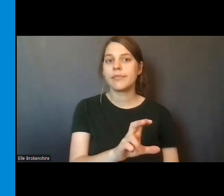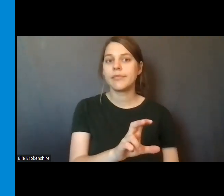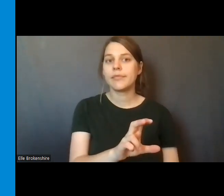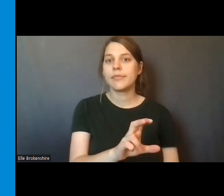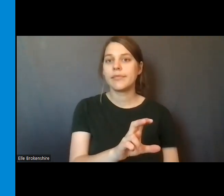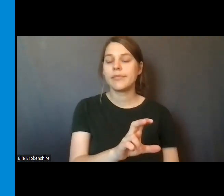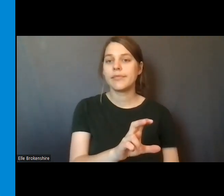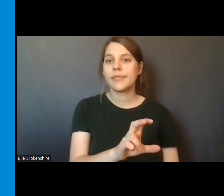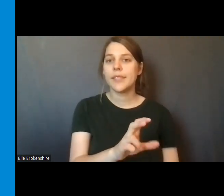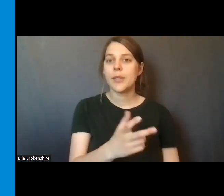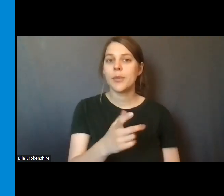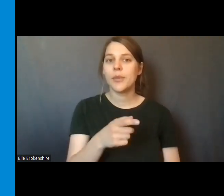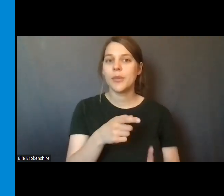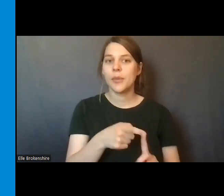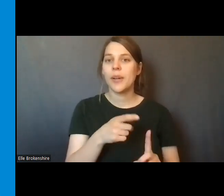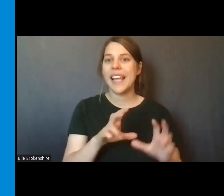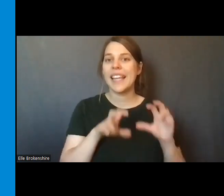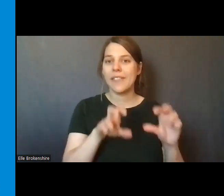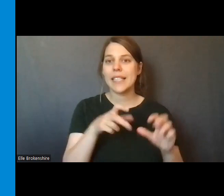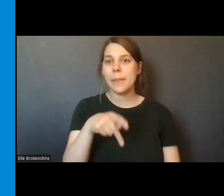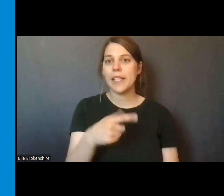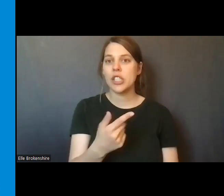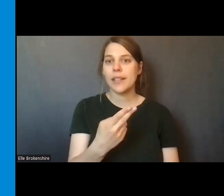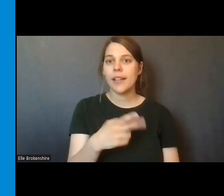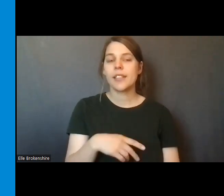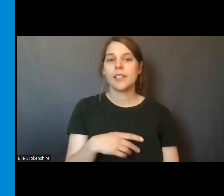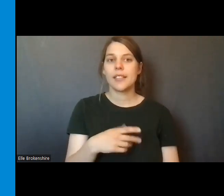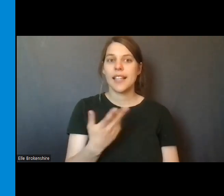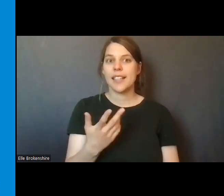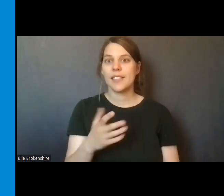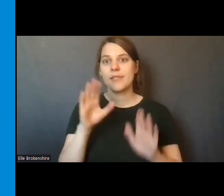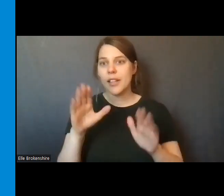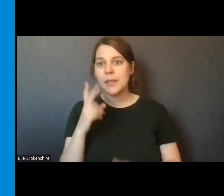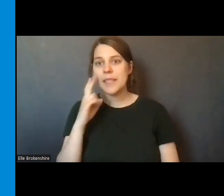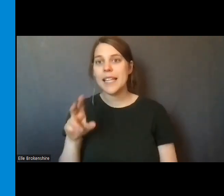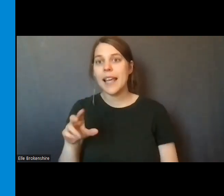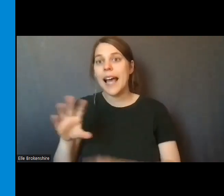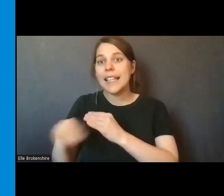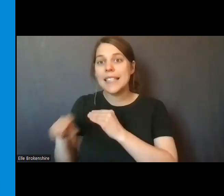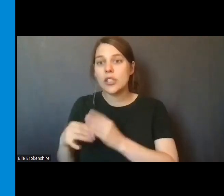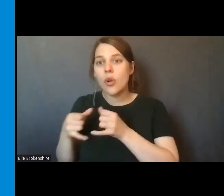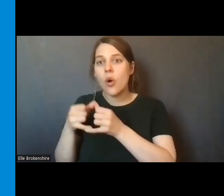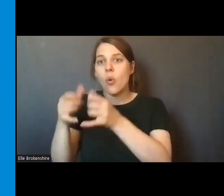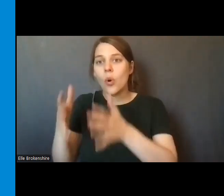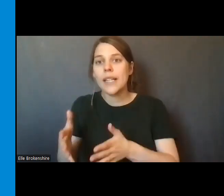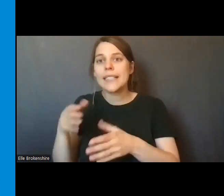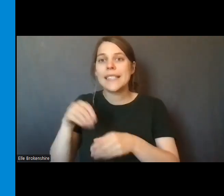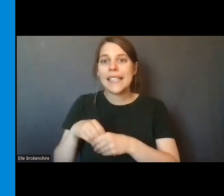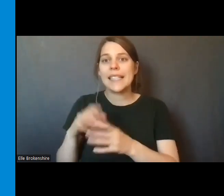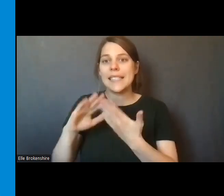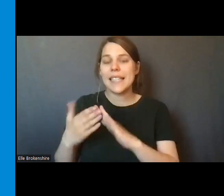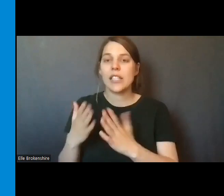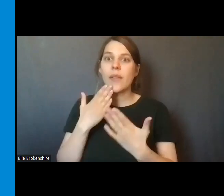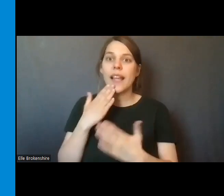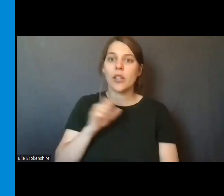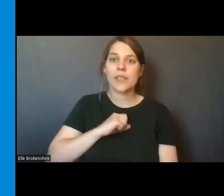into Invest PGH. It's great to see, the additional awardees within the city. So thank their staffs for